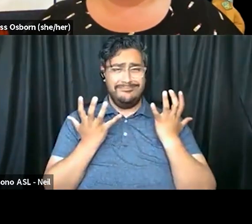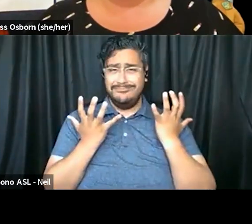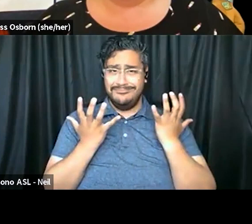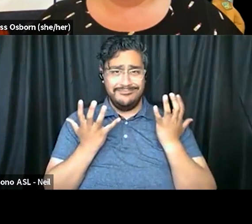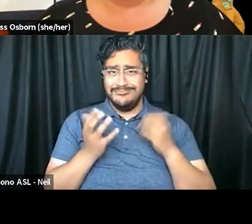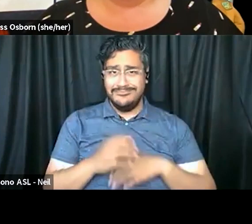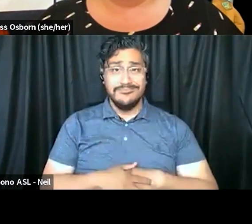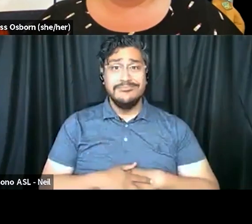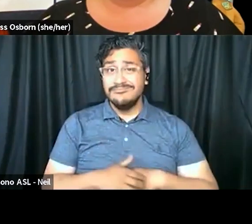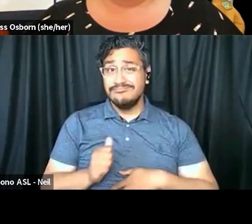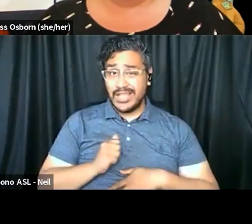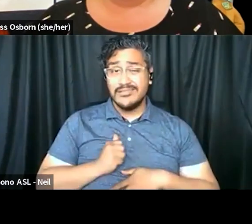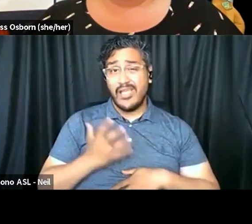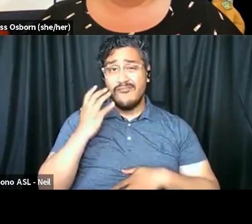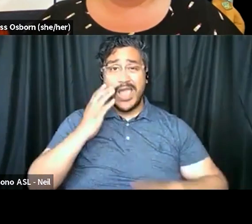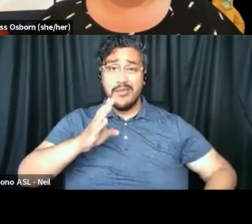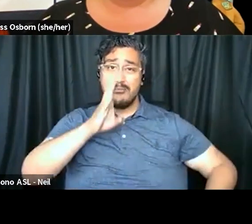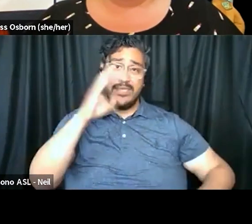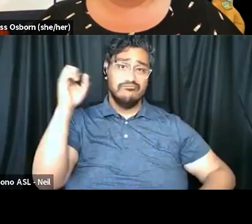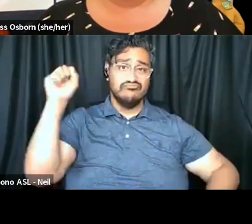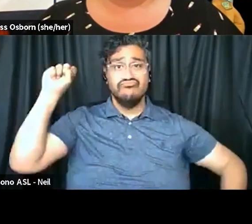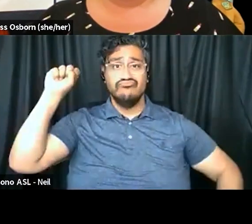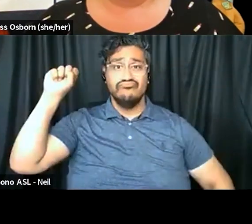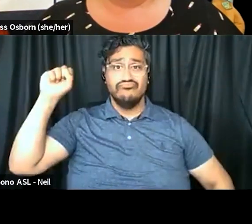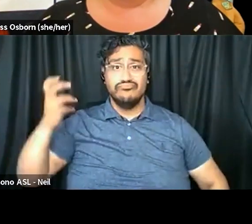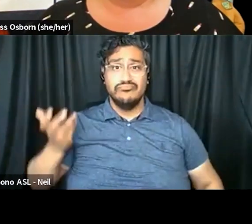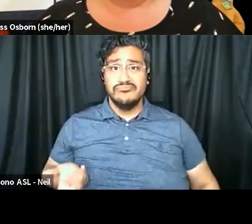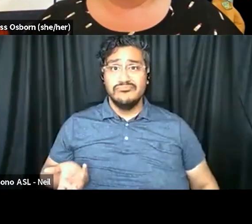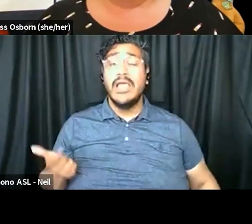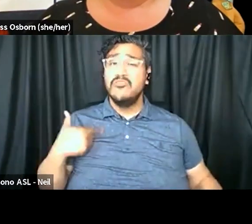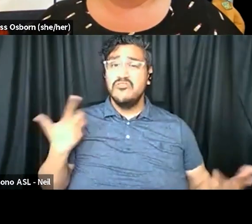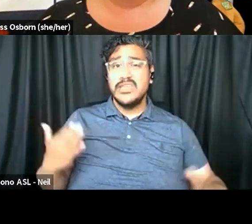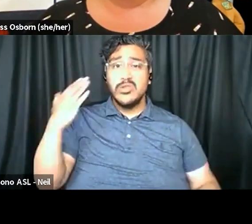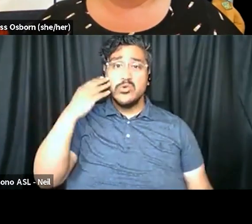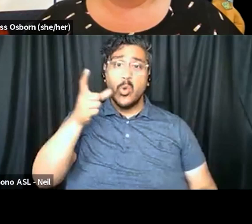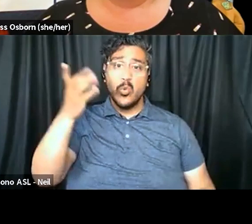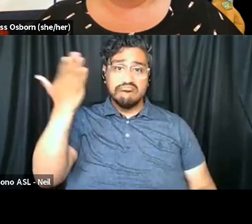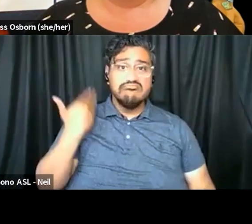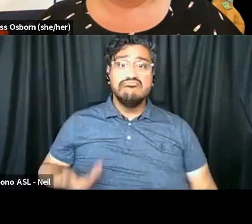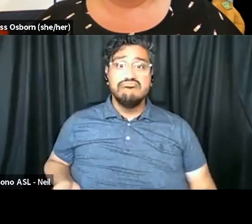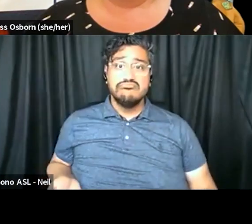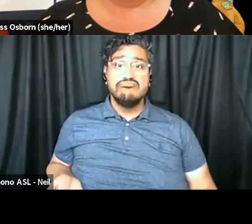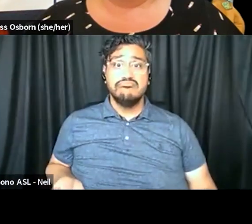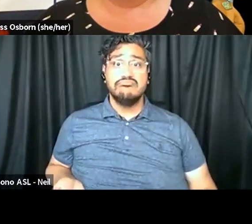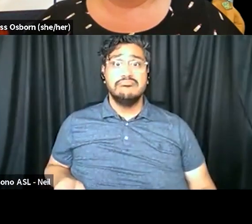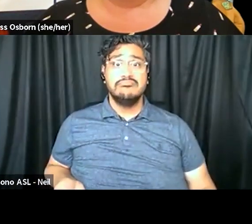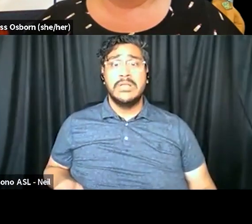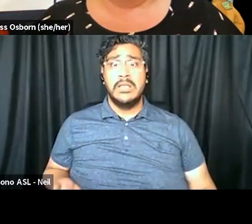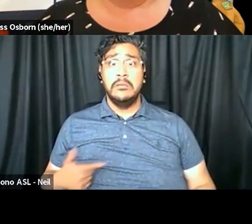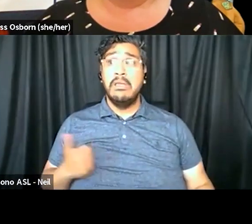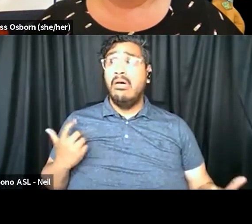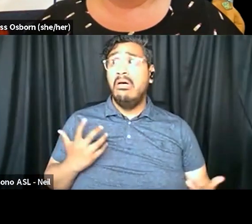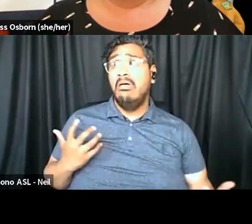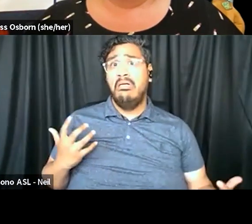I'm a fat bitch who holds her head high and knows who I am and is not intimidated